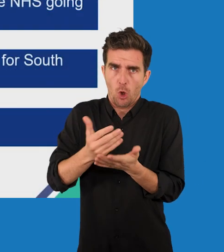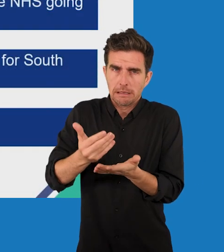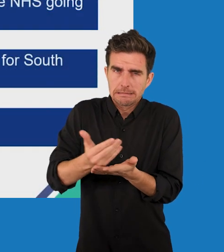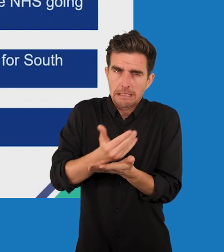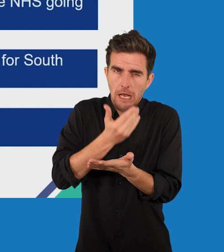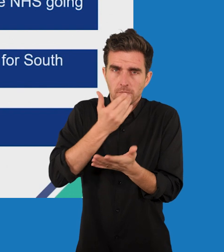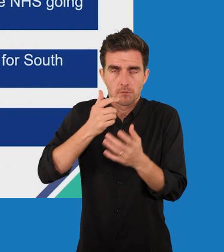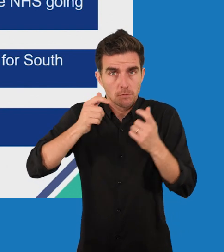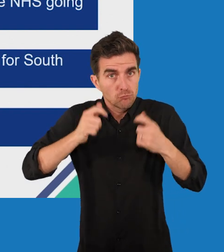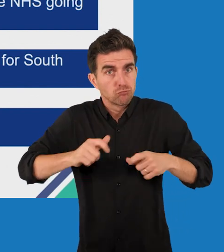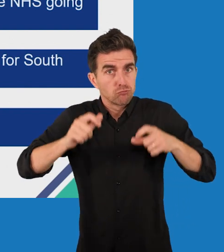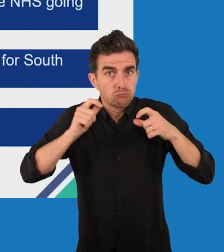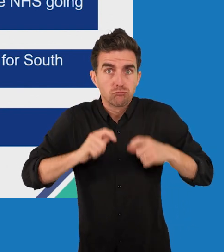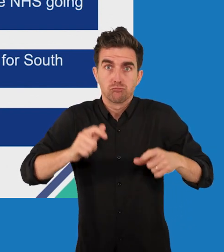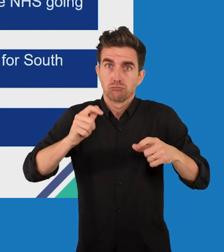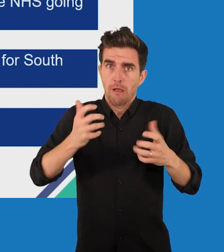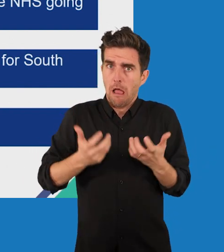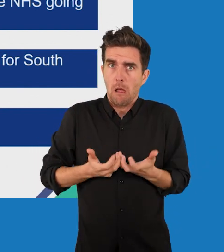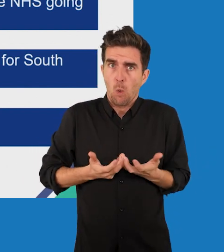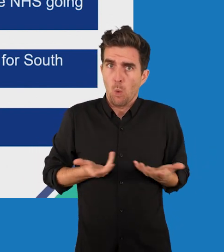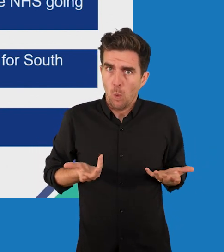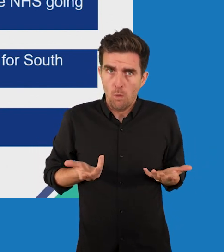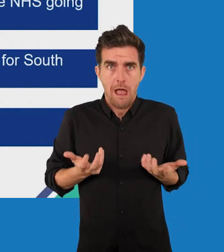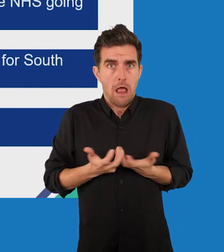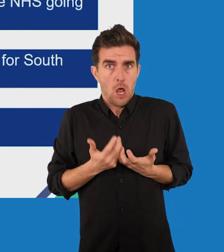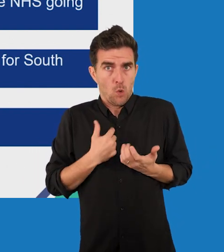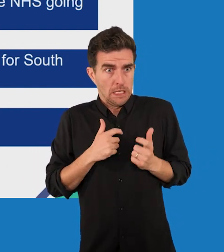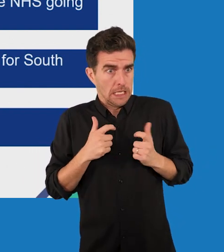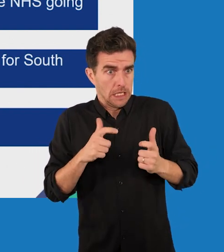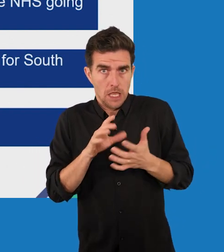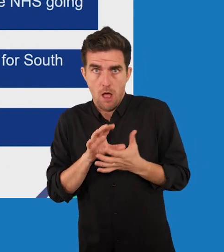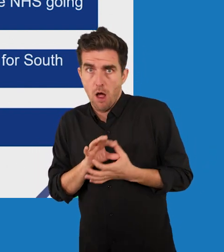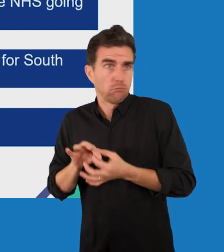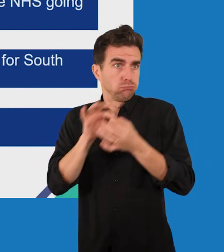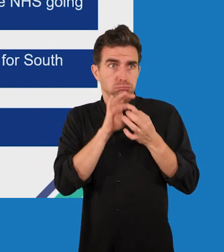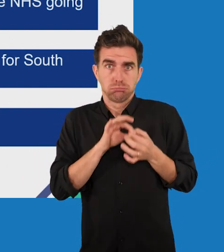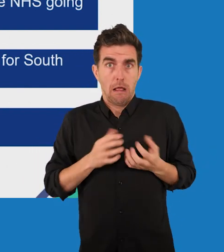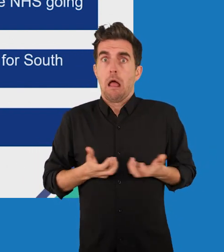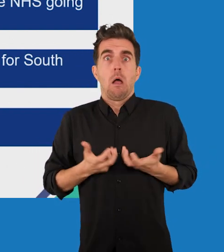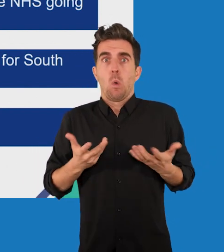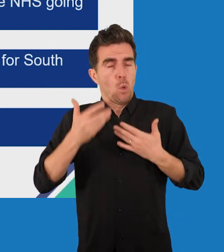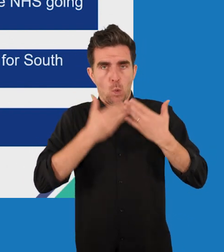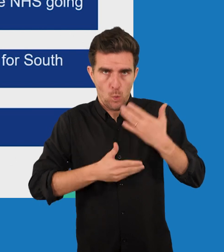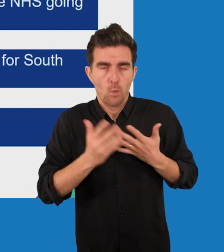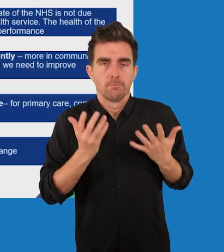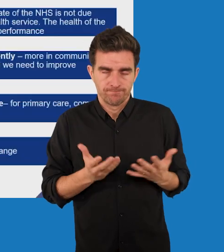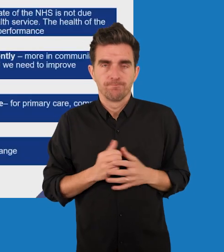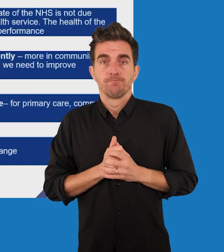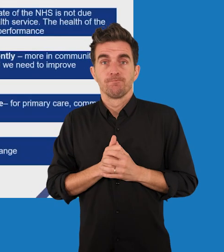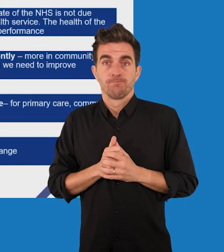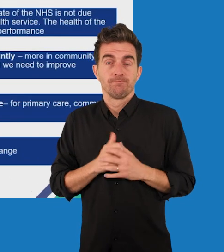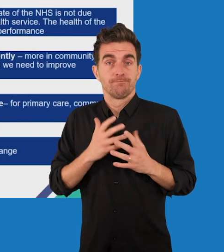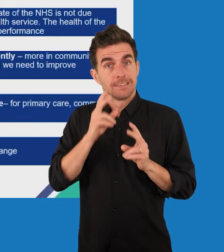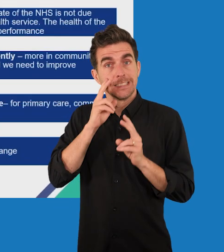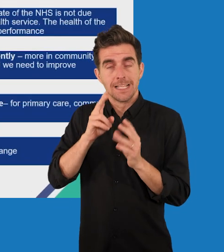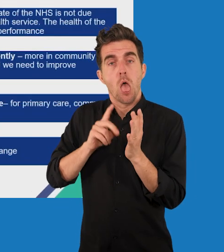safe and sustainable services in South West London and how we're going to continue to work in partnership as we take those things forward. So